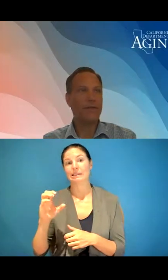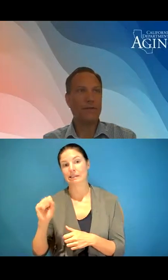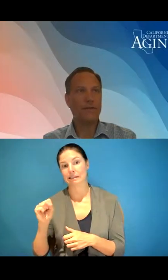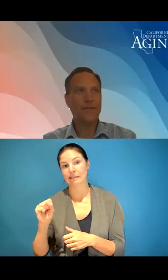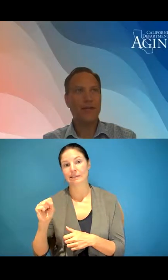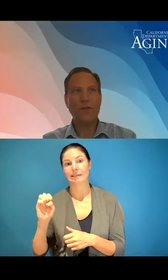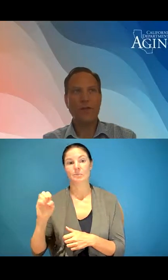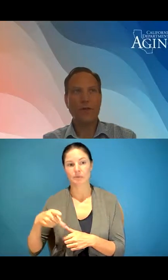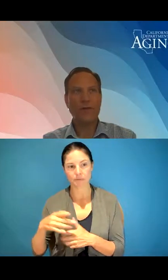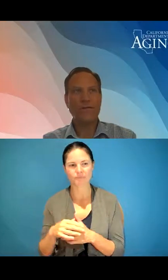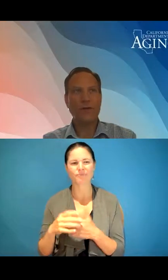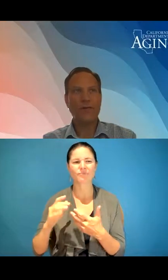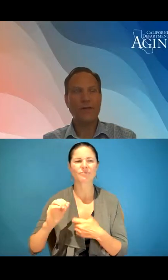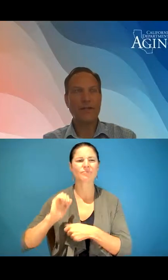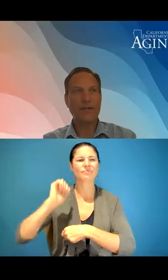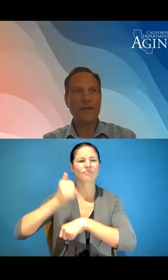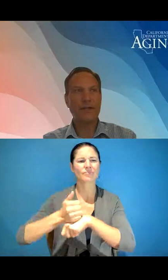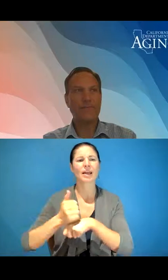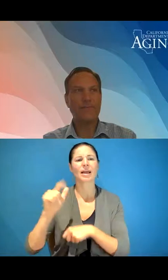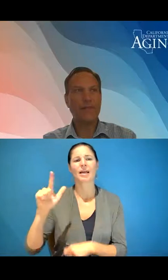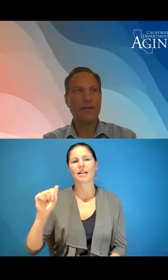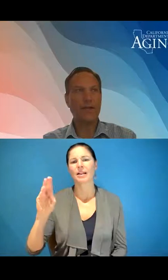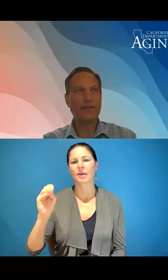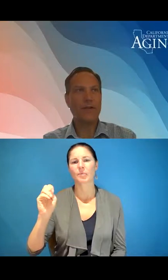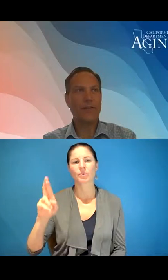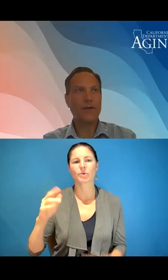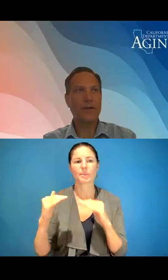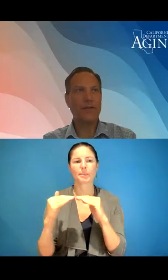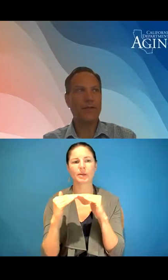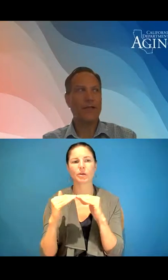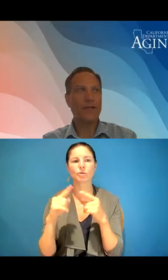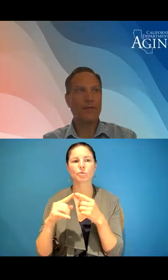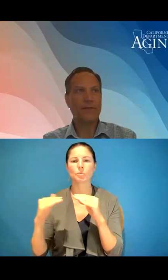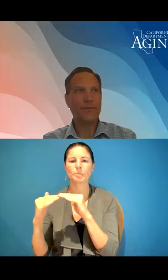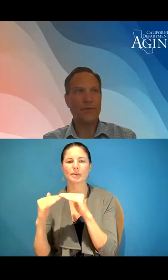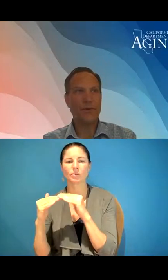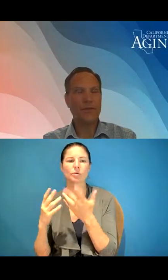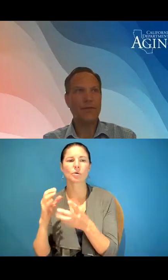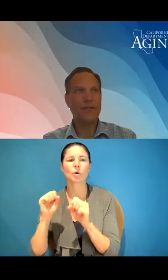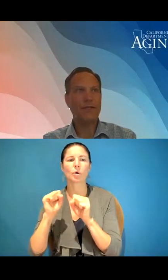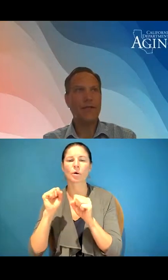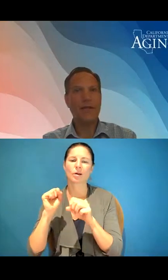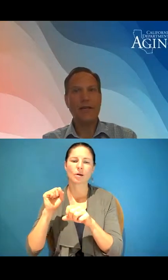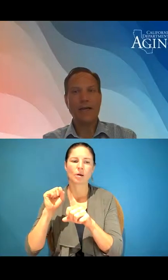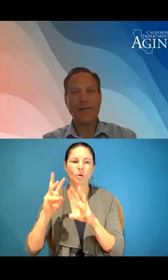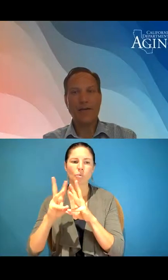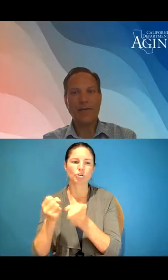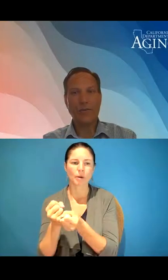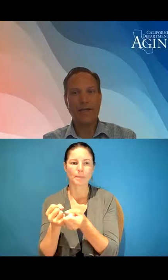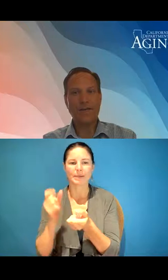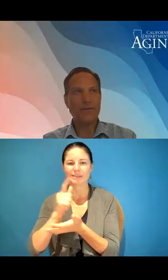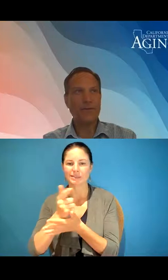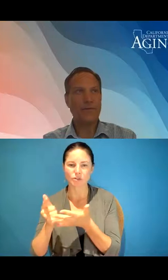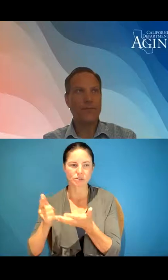workshop series, really learning from the different site providers in terms of best practices,